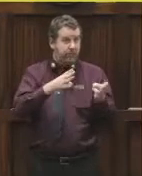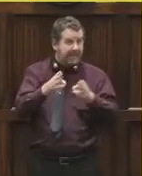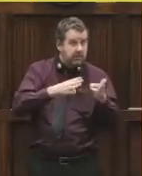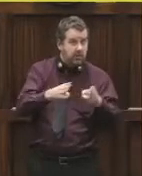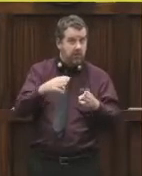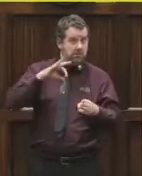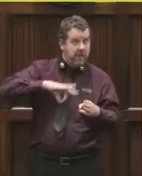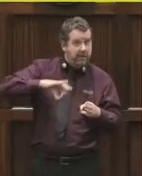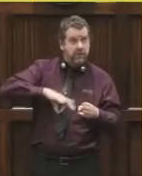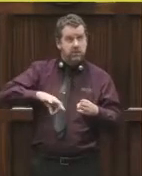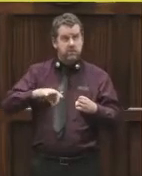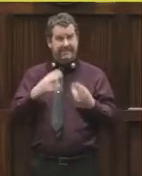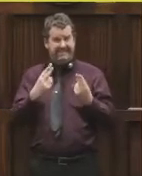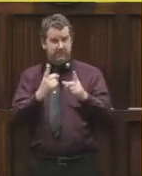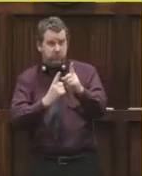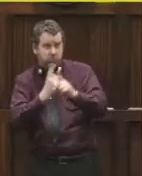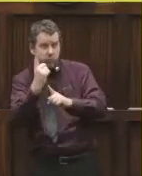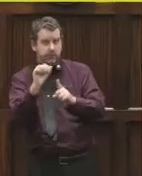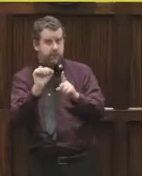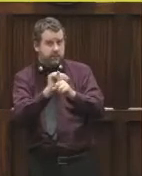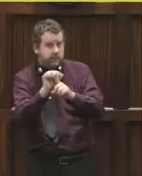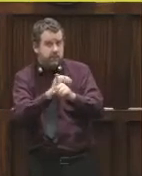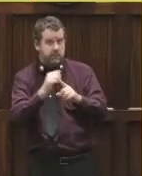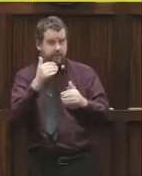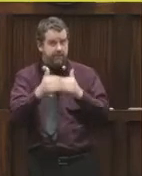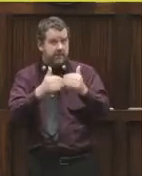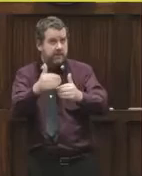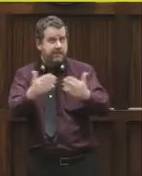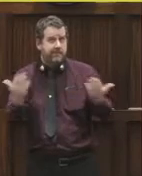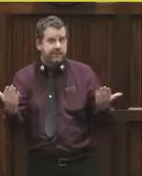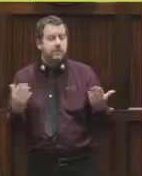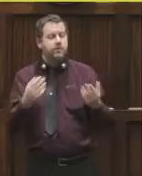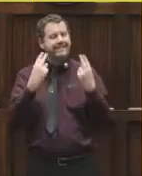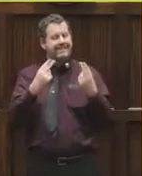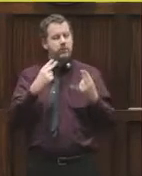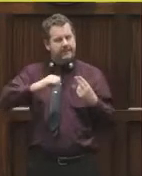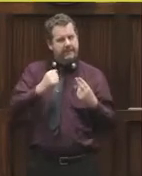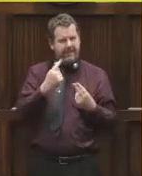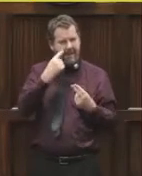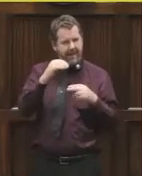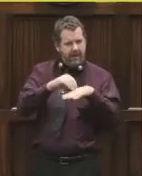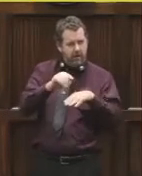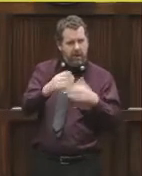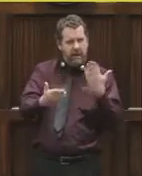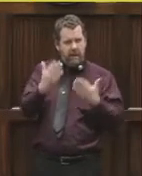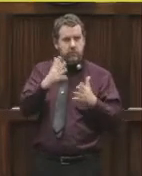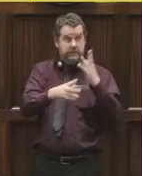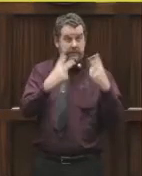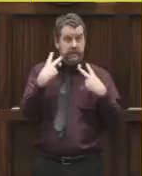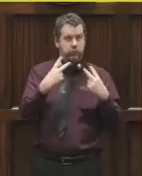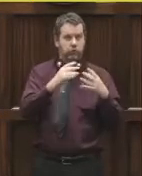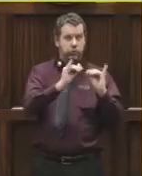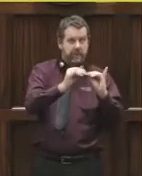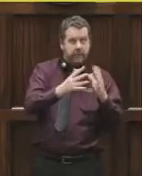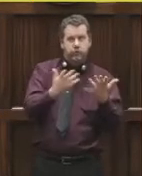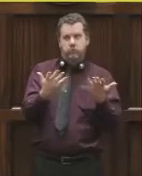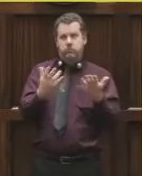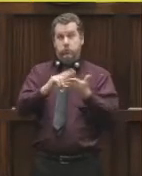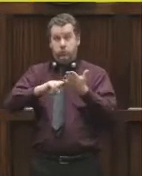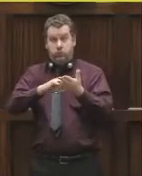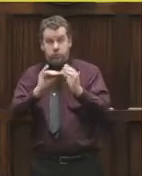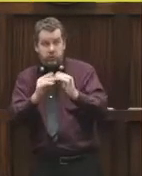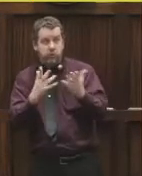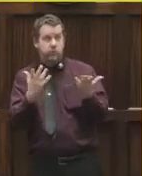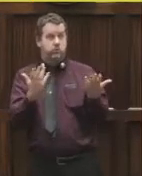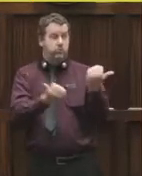and witnesses improvements and advancements in terms of sign language and in terms of both training, interpretation, utilisation, both